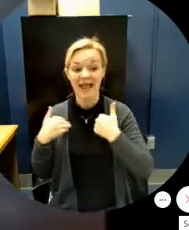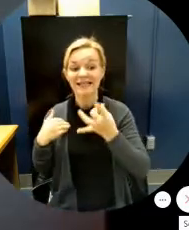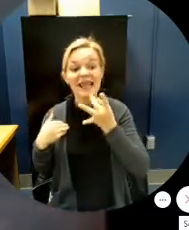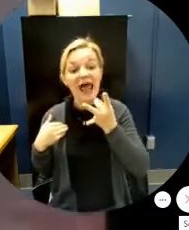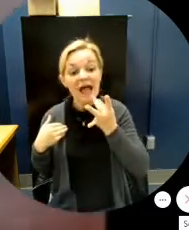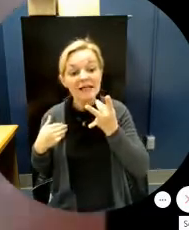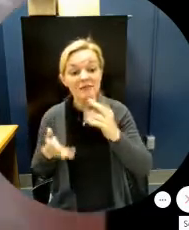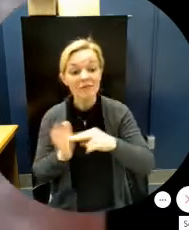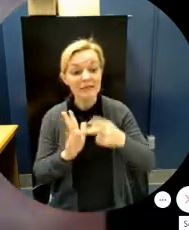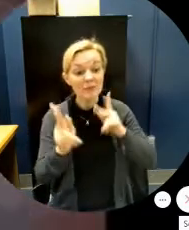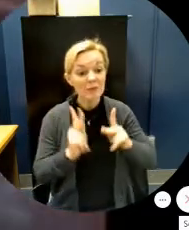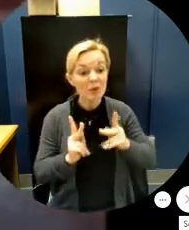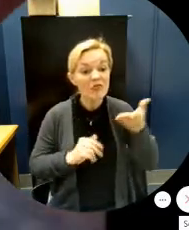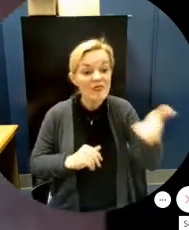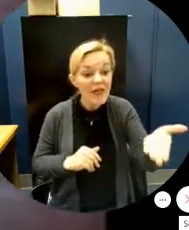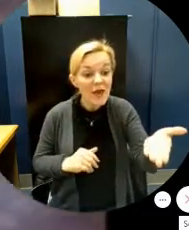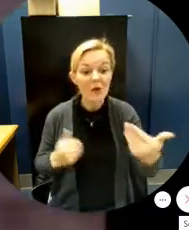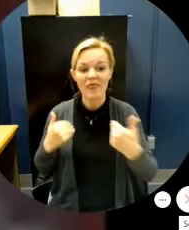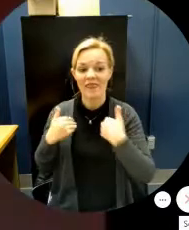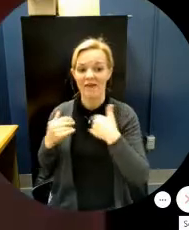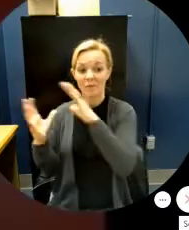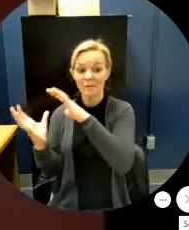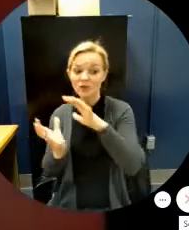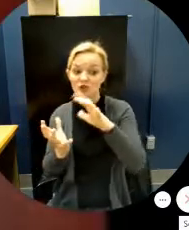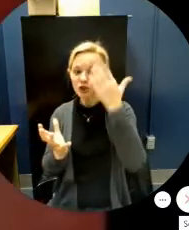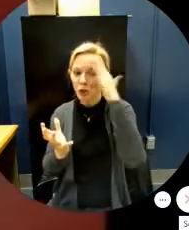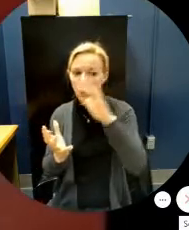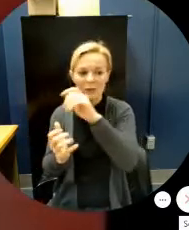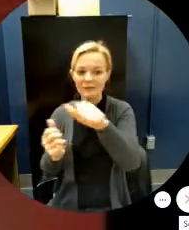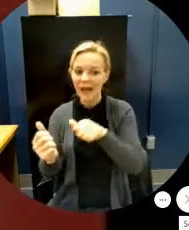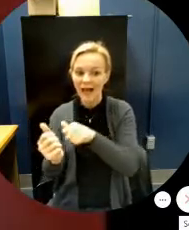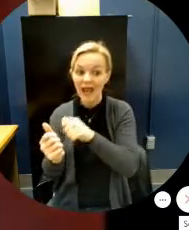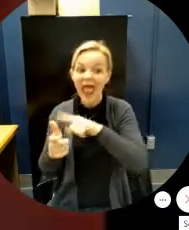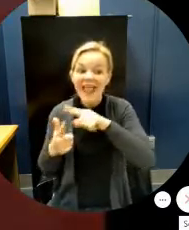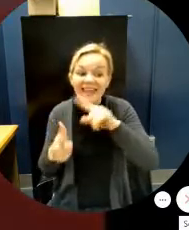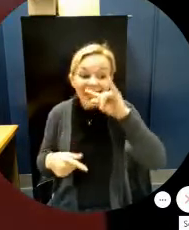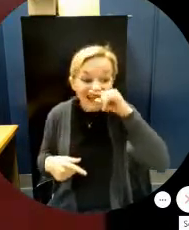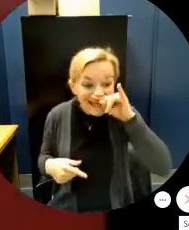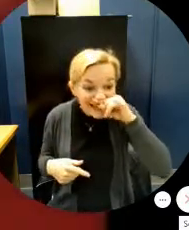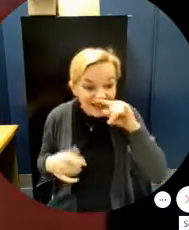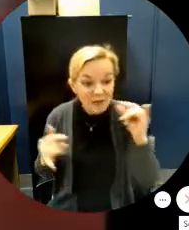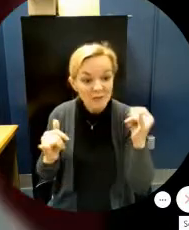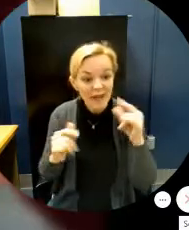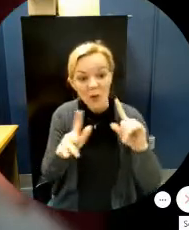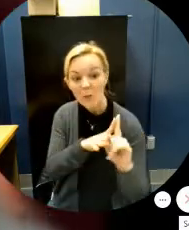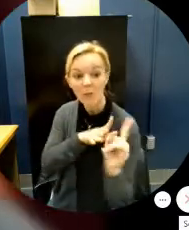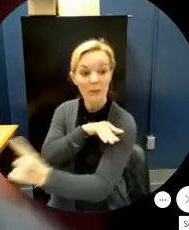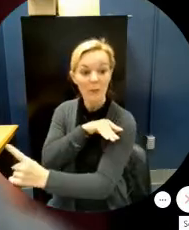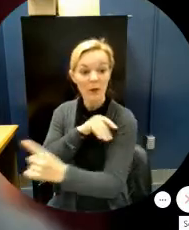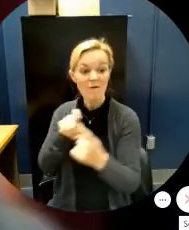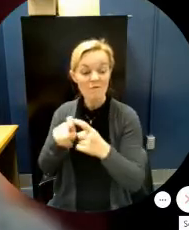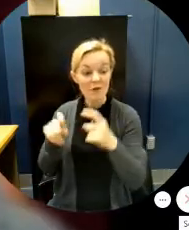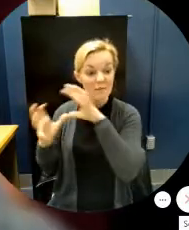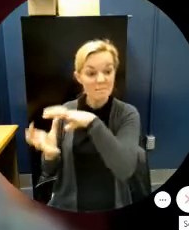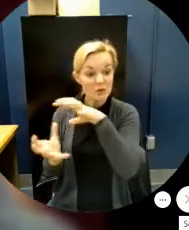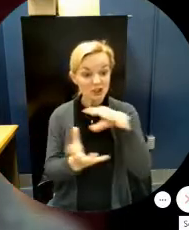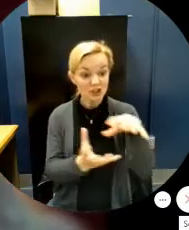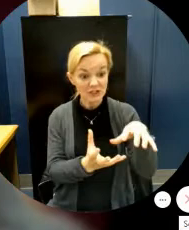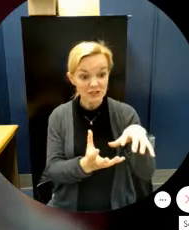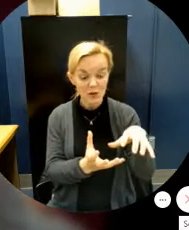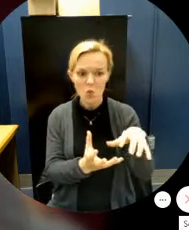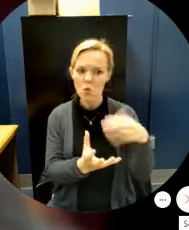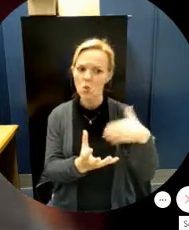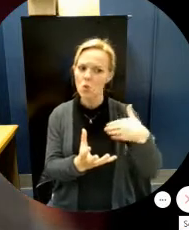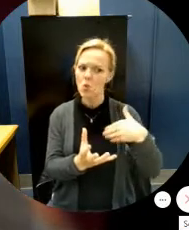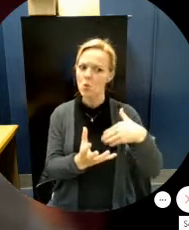bushes and that sort of thing. Out of those bushes ran a child that was playing. He was one that was shot at the last time. So all in all,